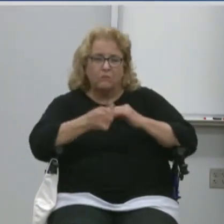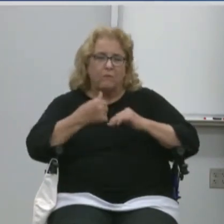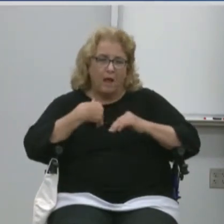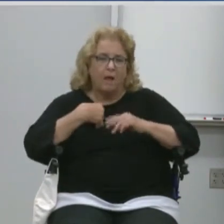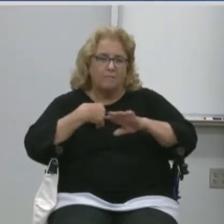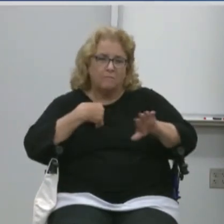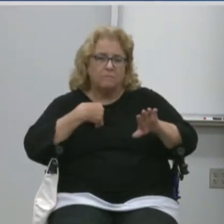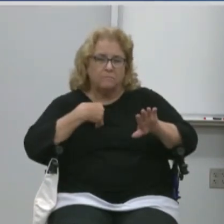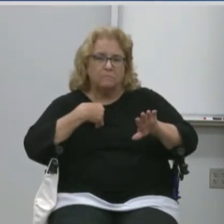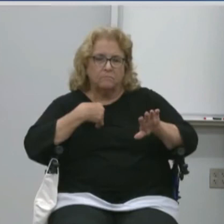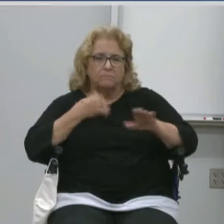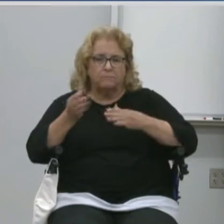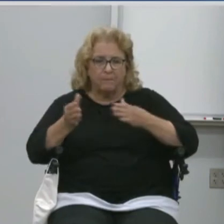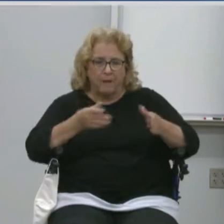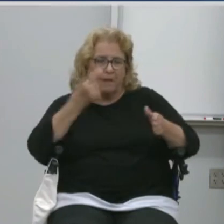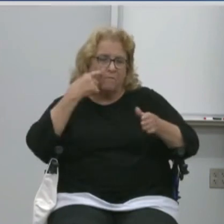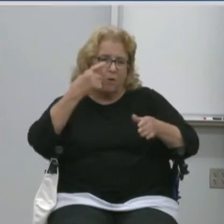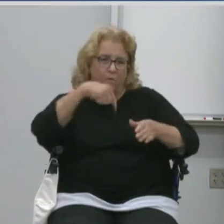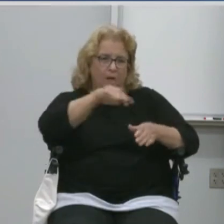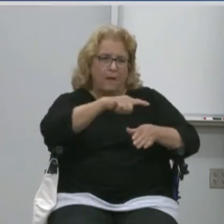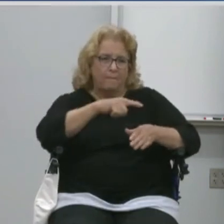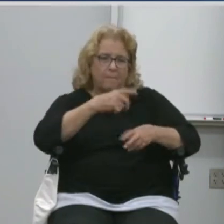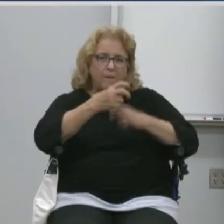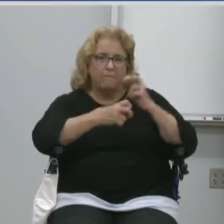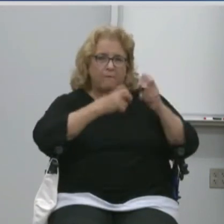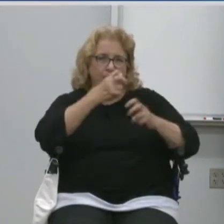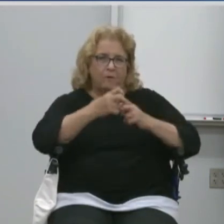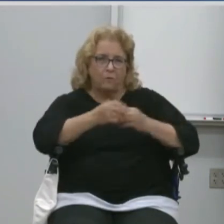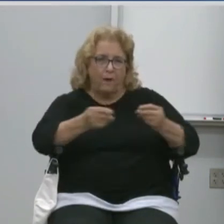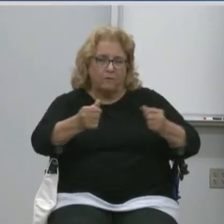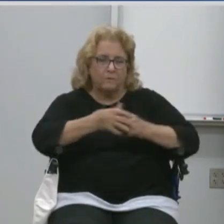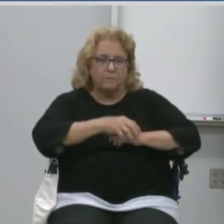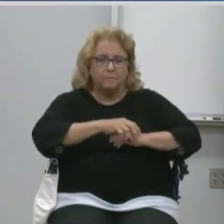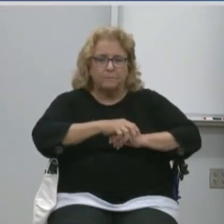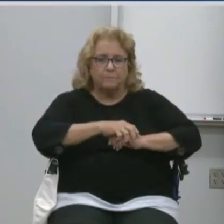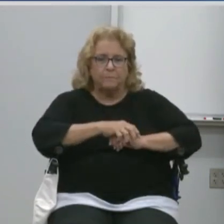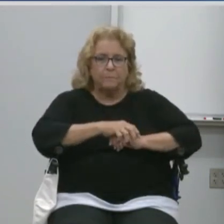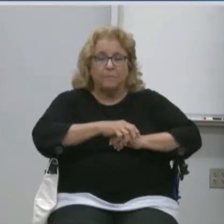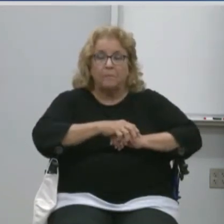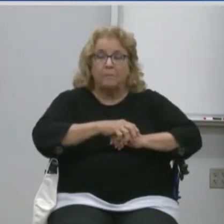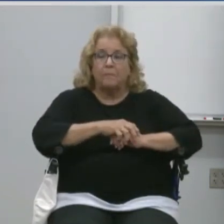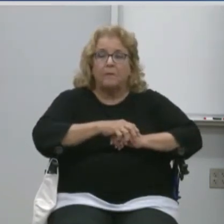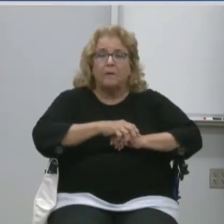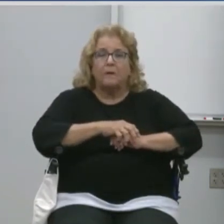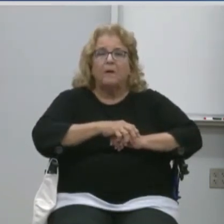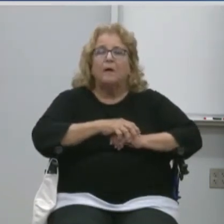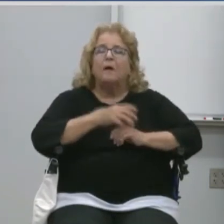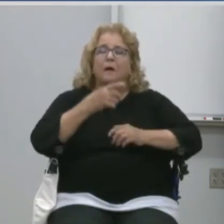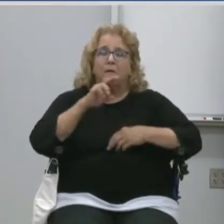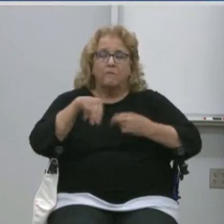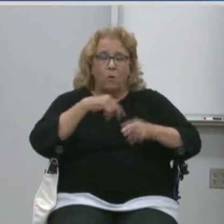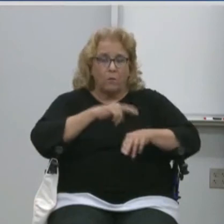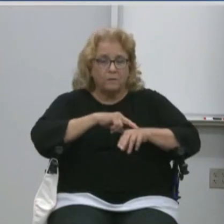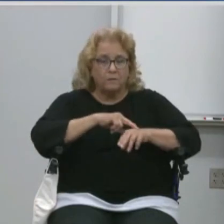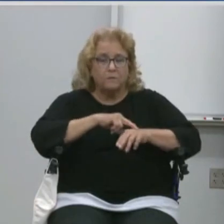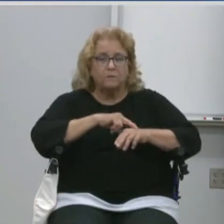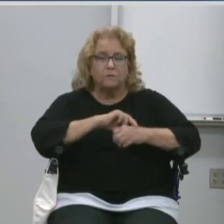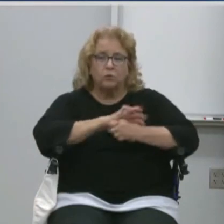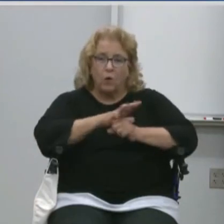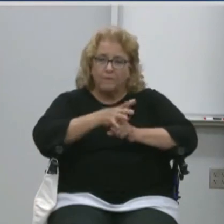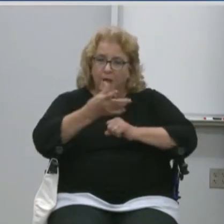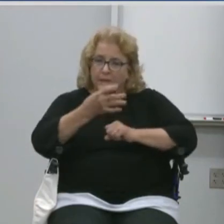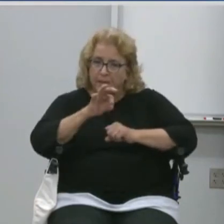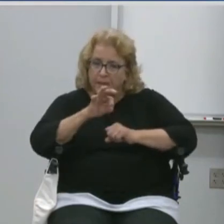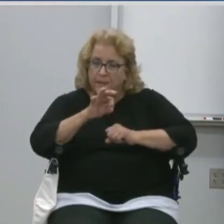them also at the fairgrounds. And of course, taking all the COVID-19 precautions, mandatory face